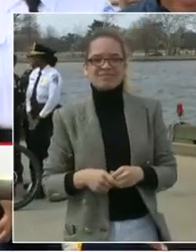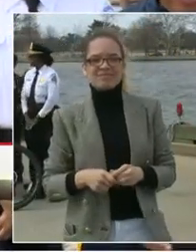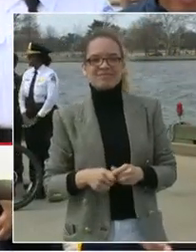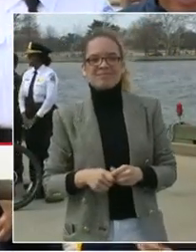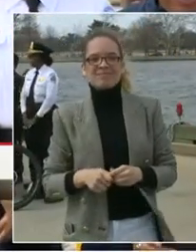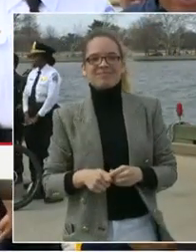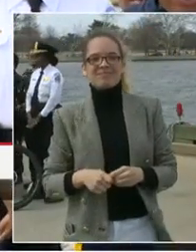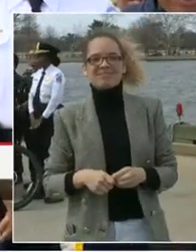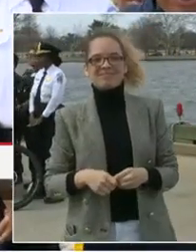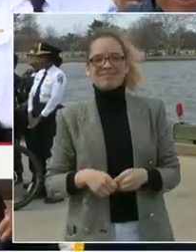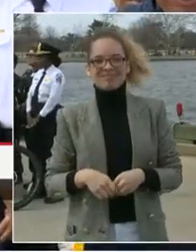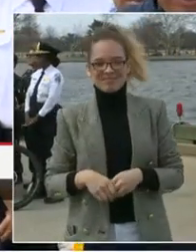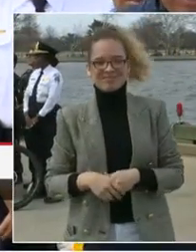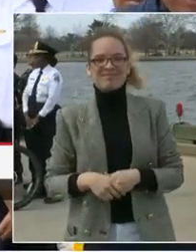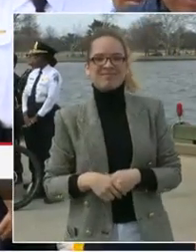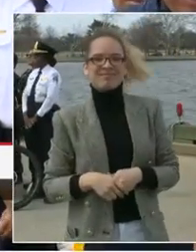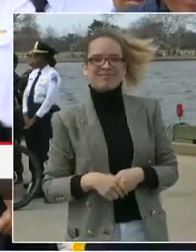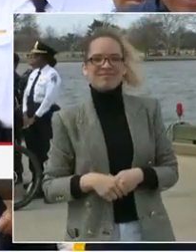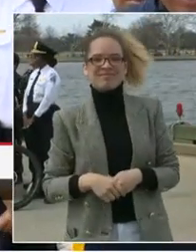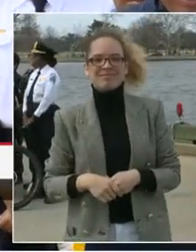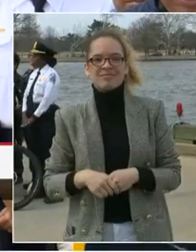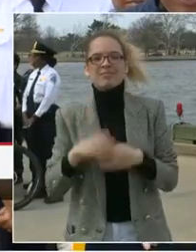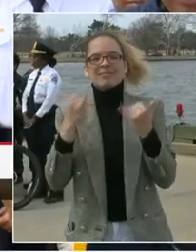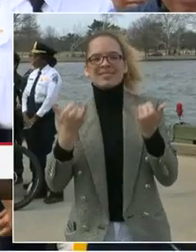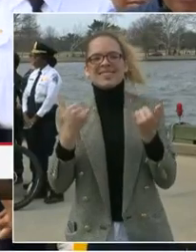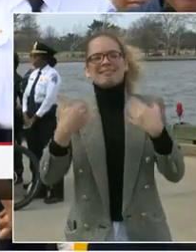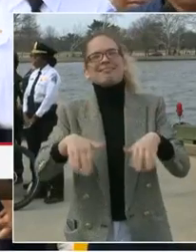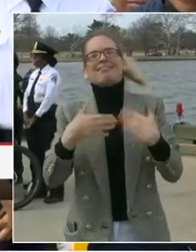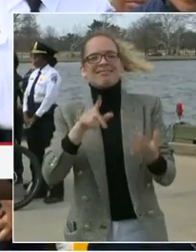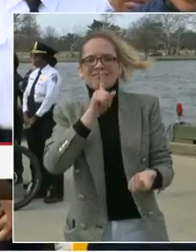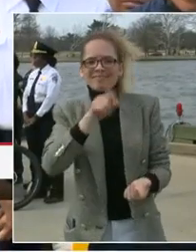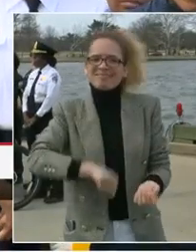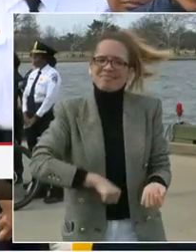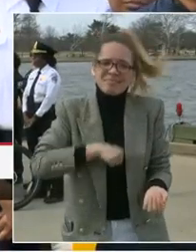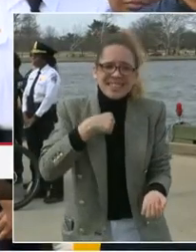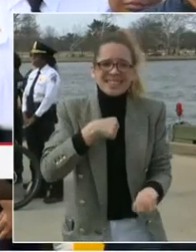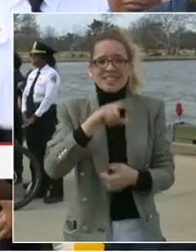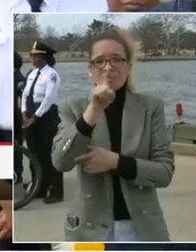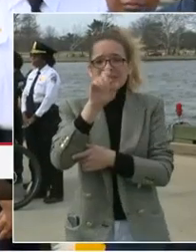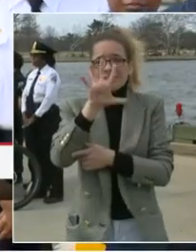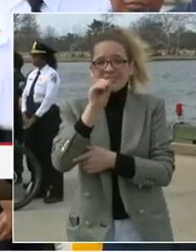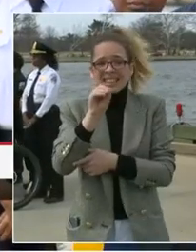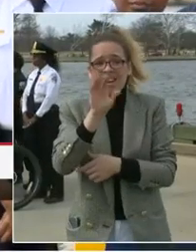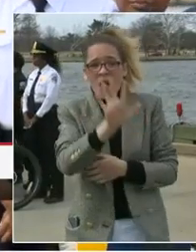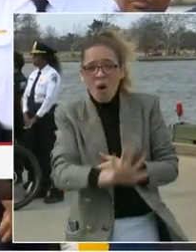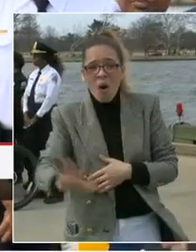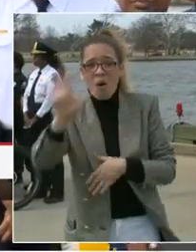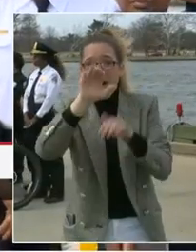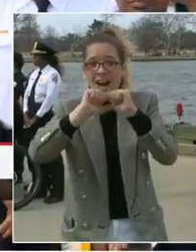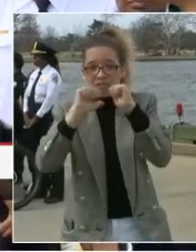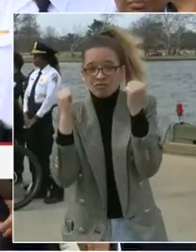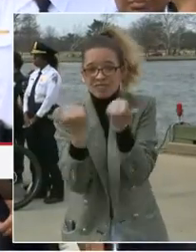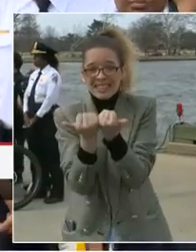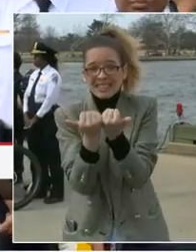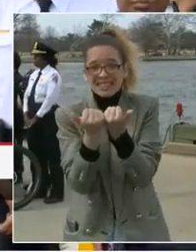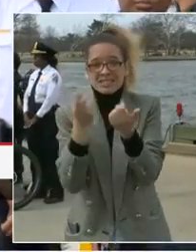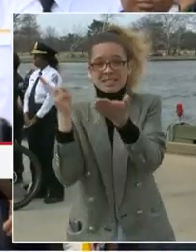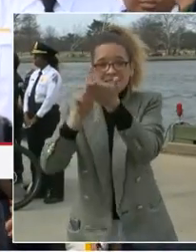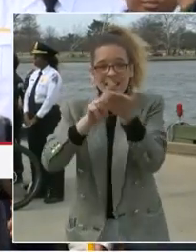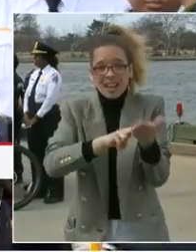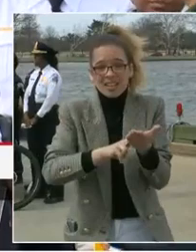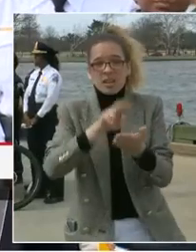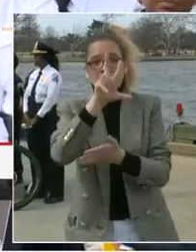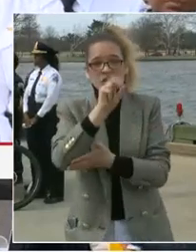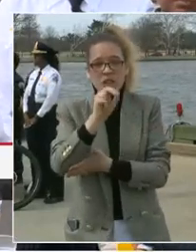Today, I'm proud to join 150 law enforcement agencies across the country in signing the 30 by 30 pledge.